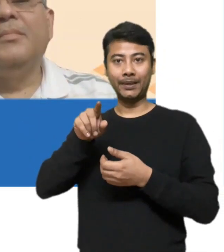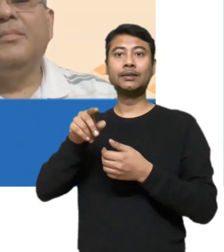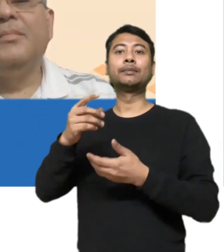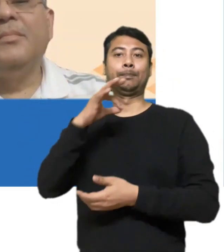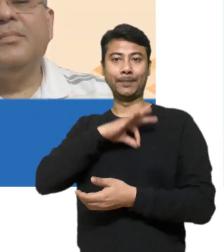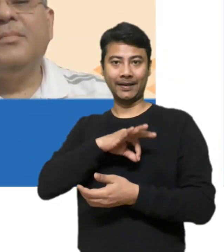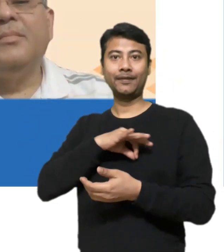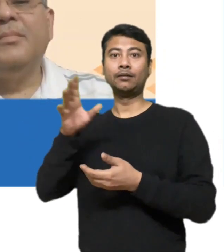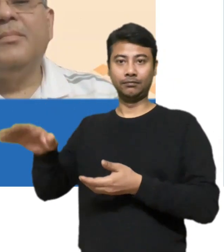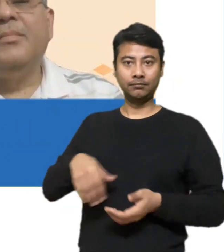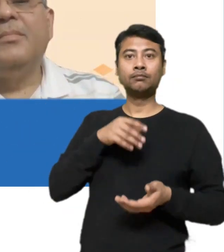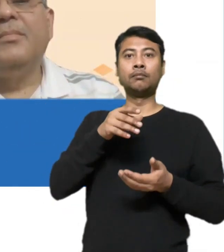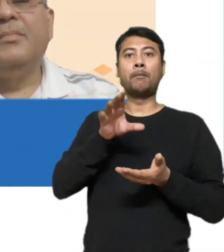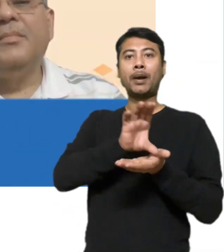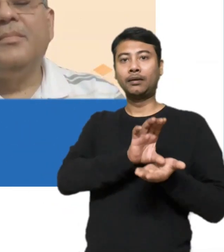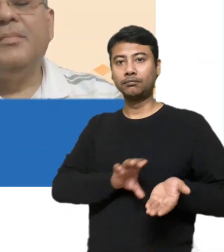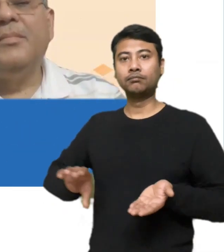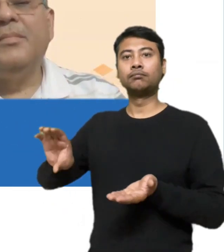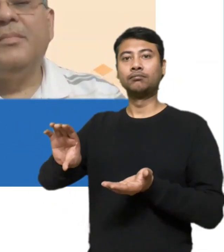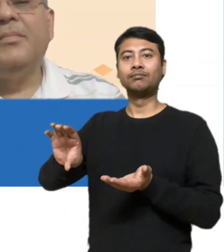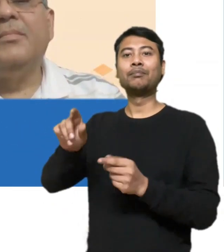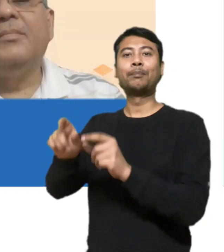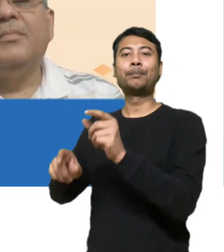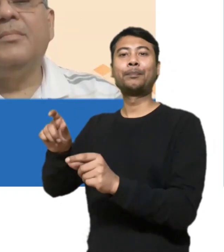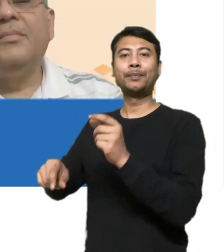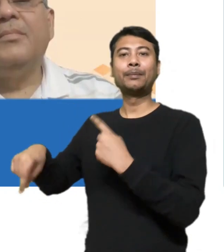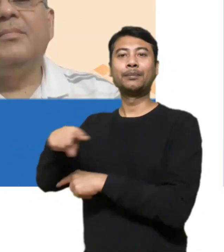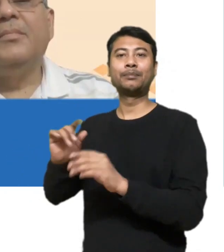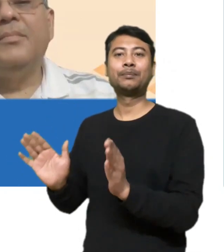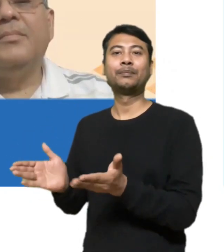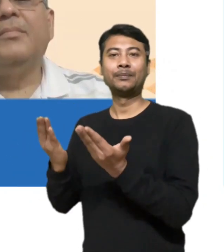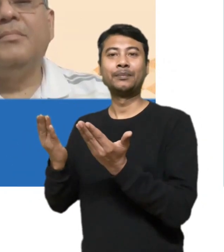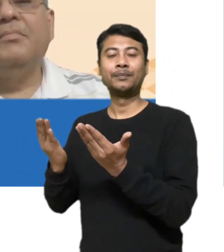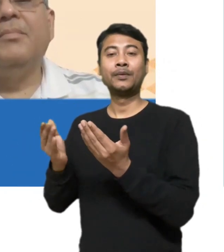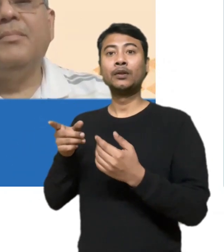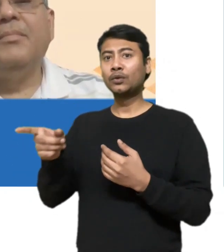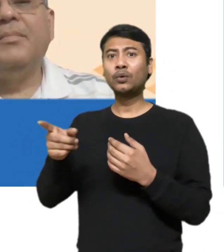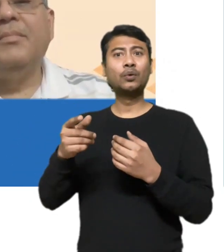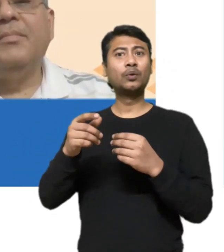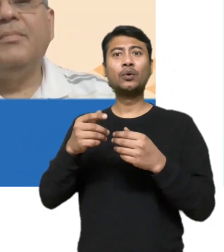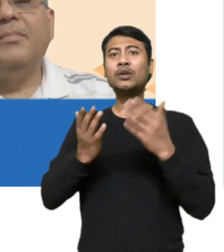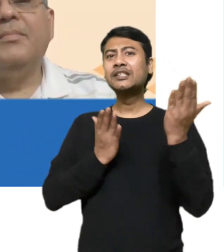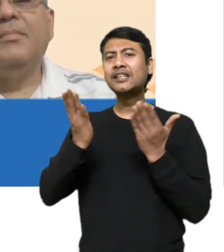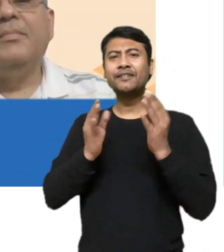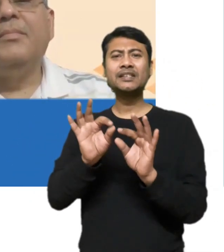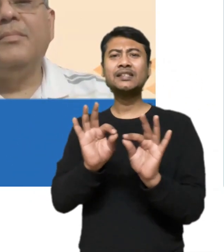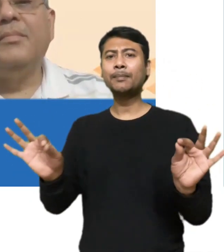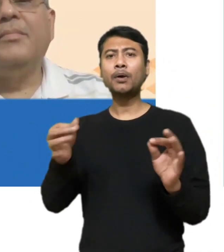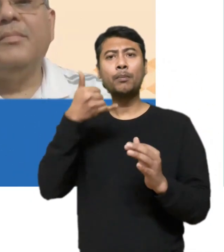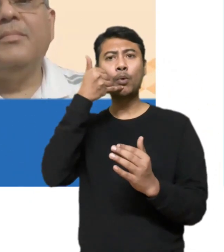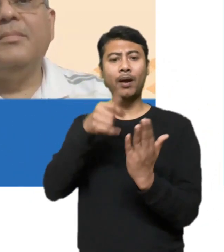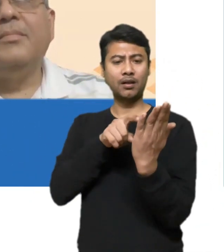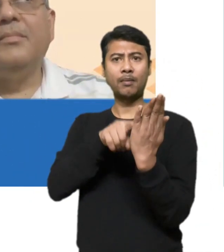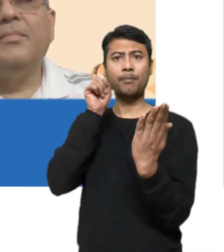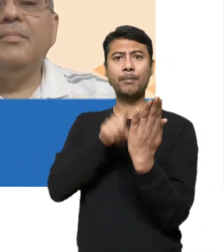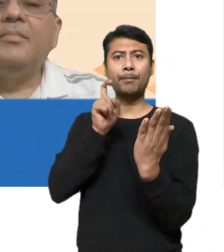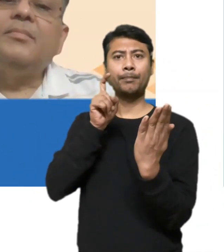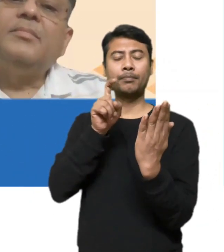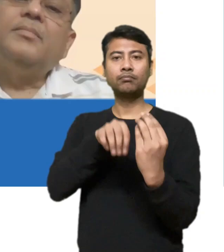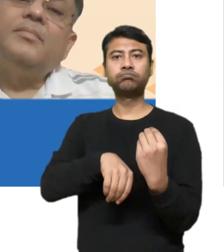on your app or on your website, and immediately you get an interpreter. So any deaf customer support you can